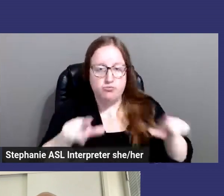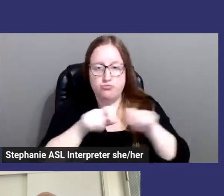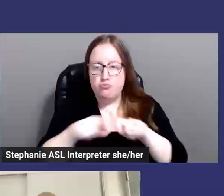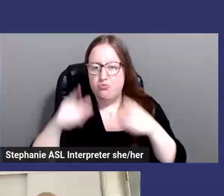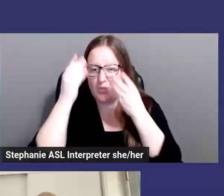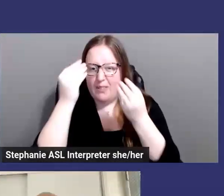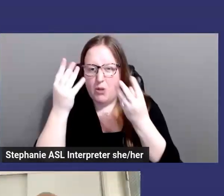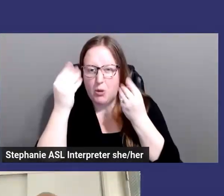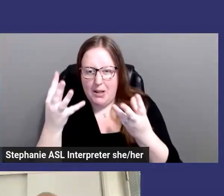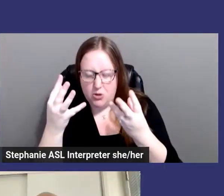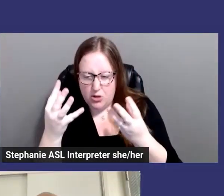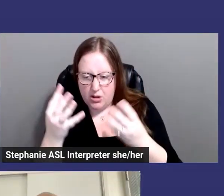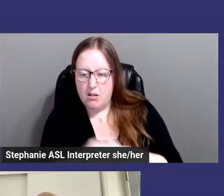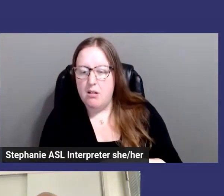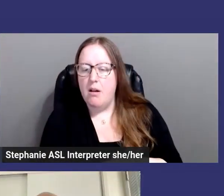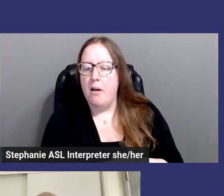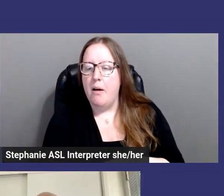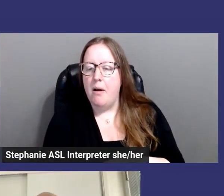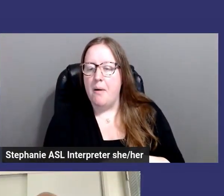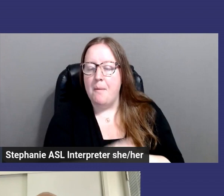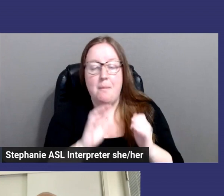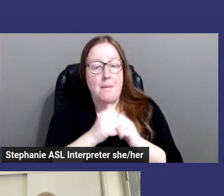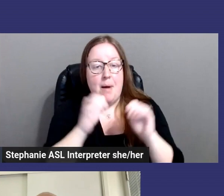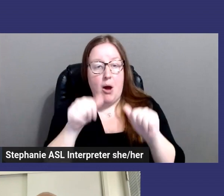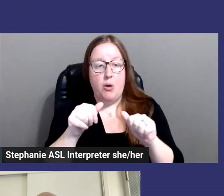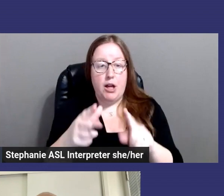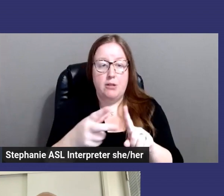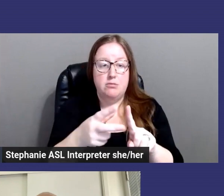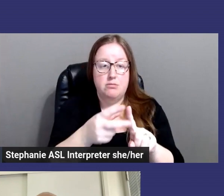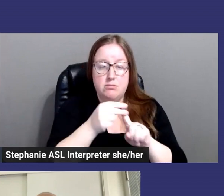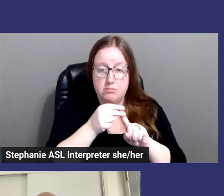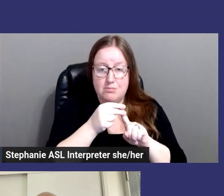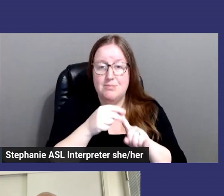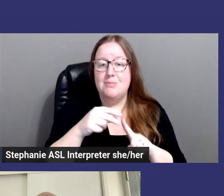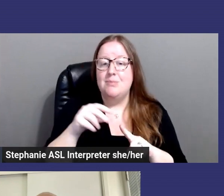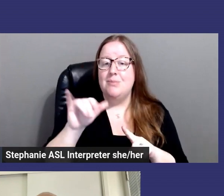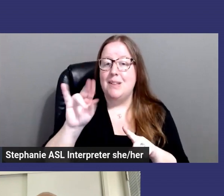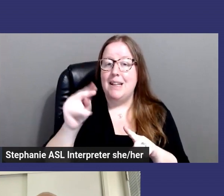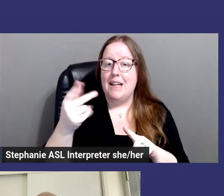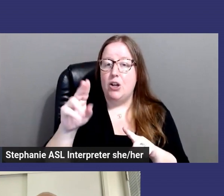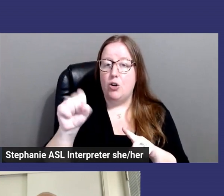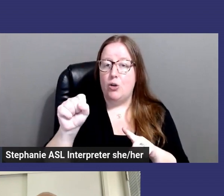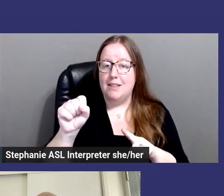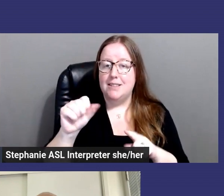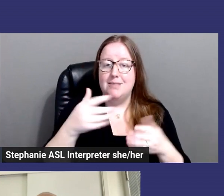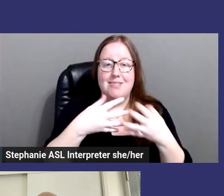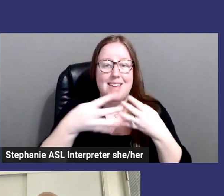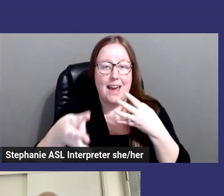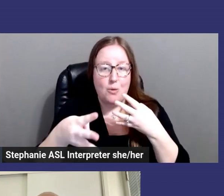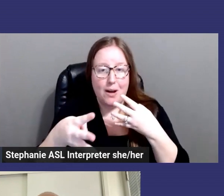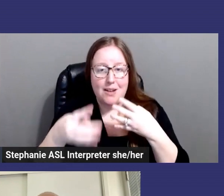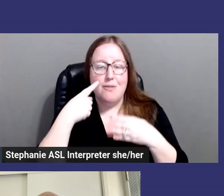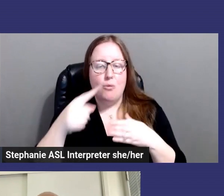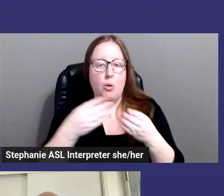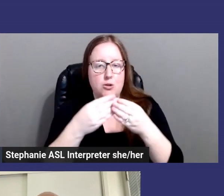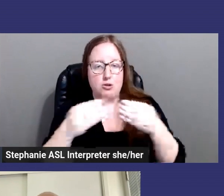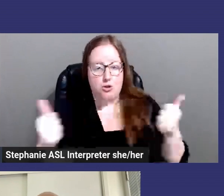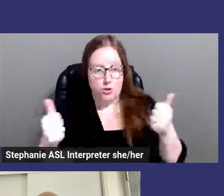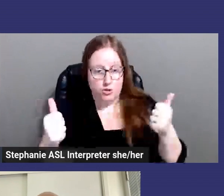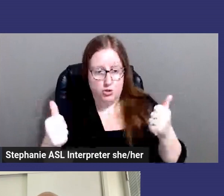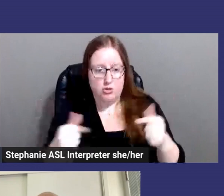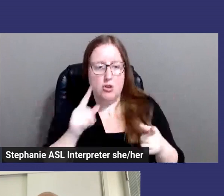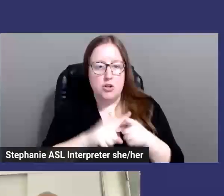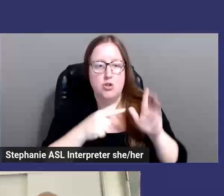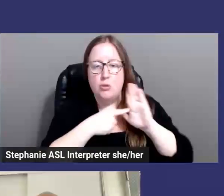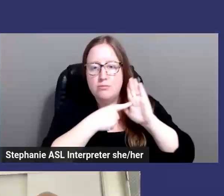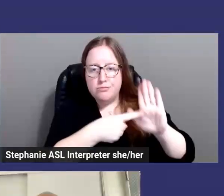there about how you can leverage ingress gateways as a solution to kind of come in and